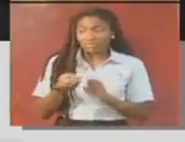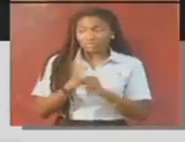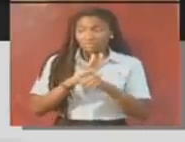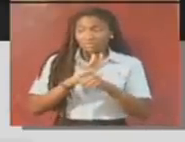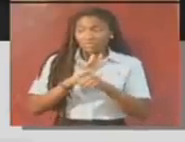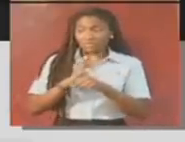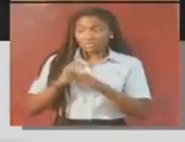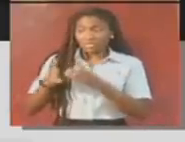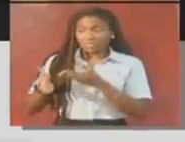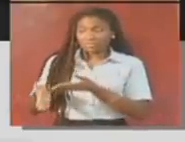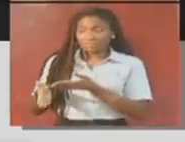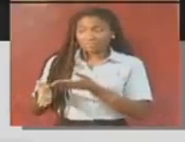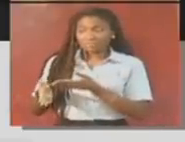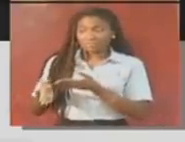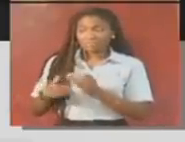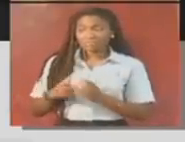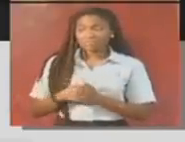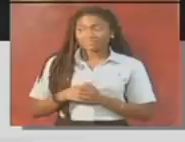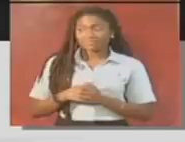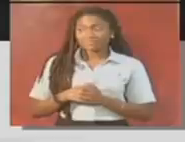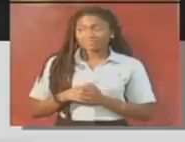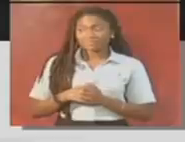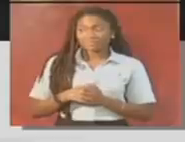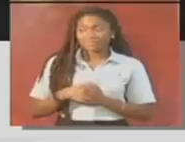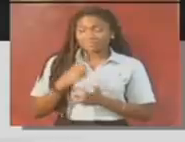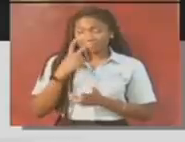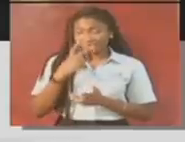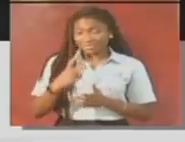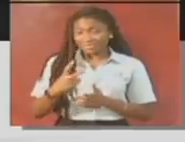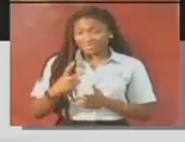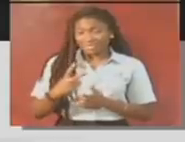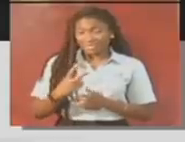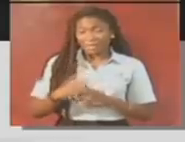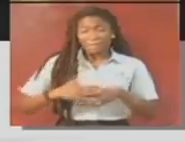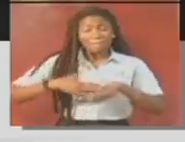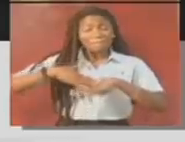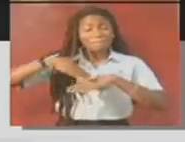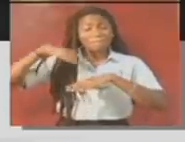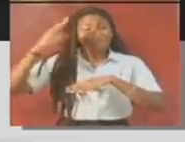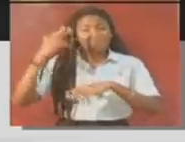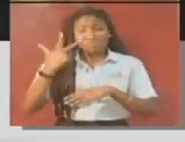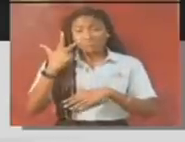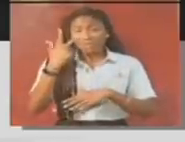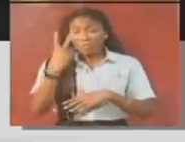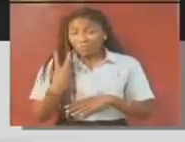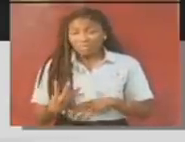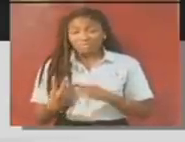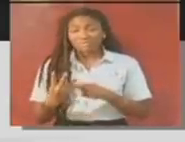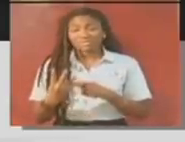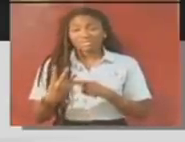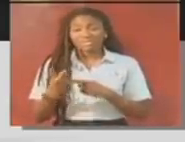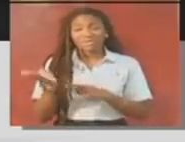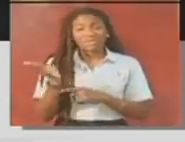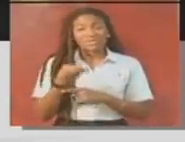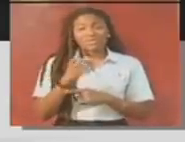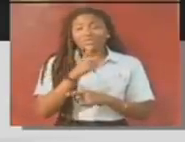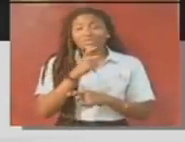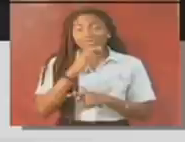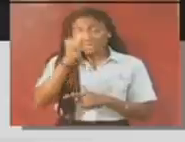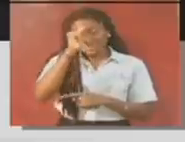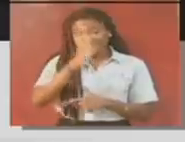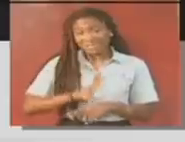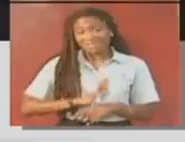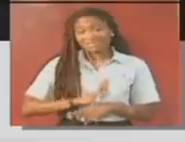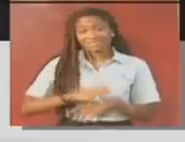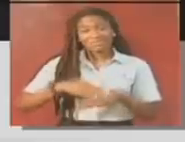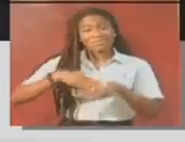are actually distributed differently by gender, nearly 3/4 of them being men, and it's about 70% or so of